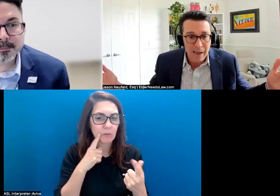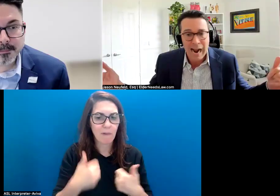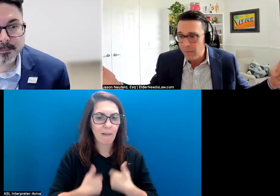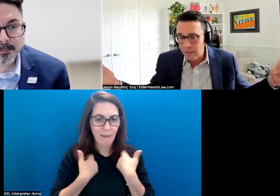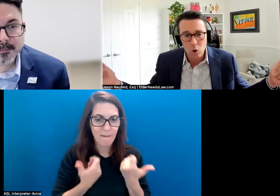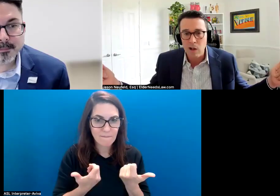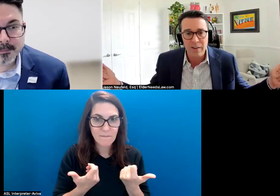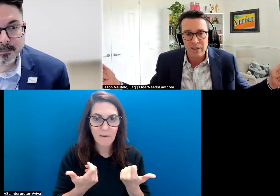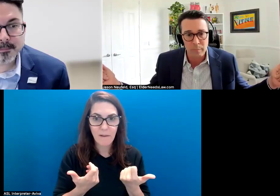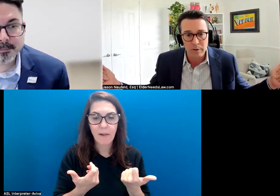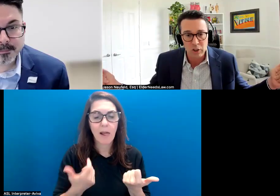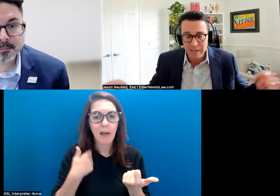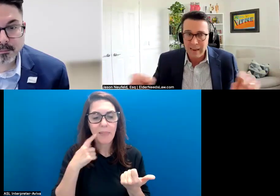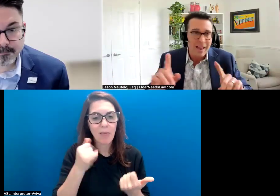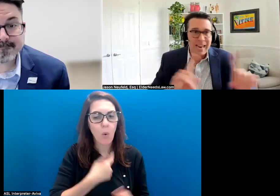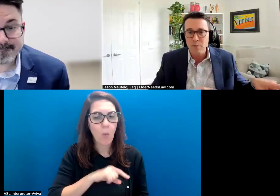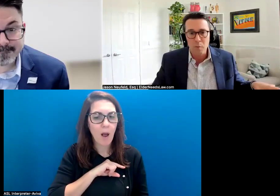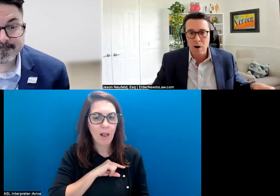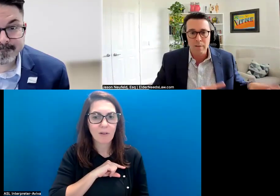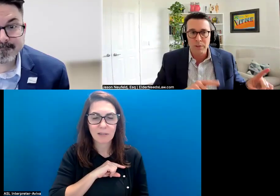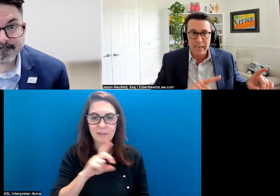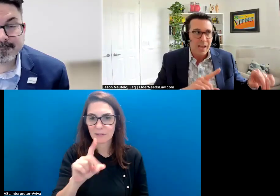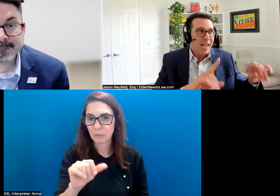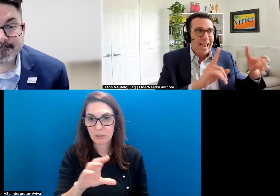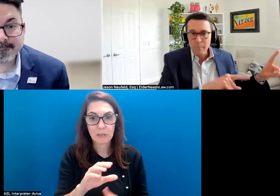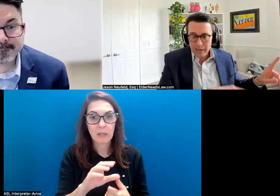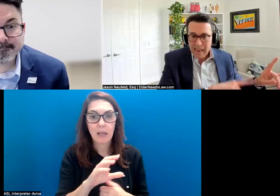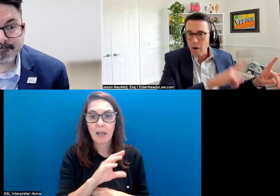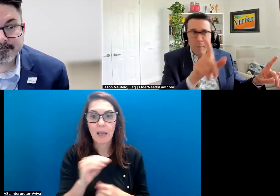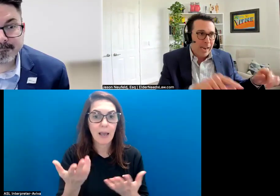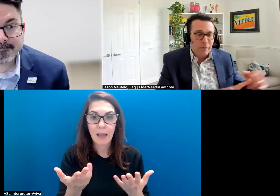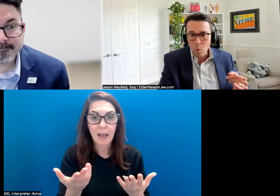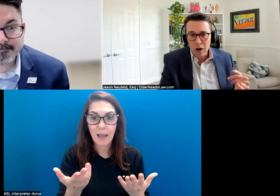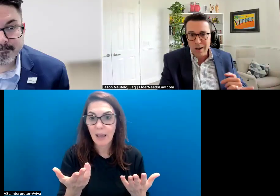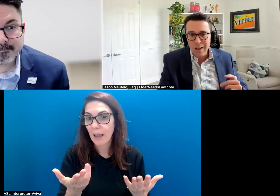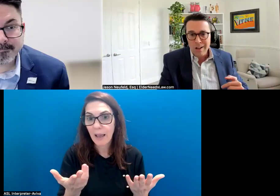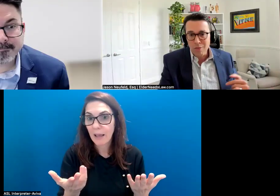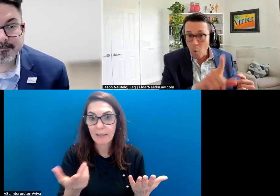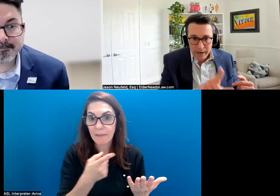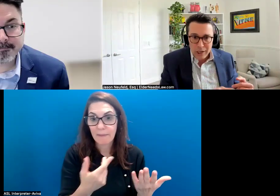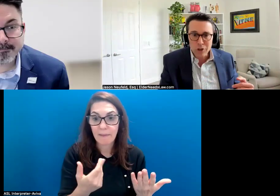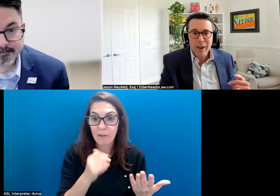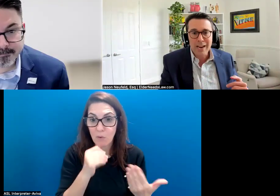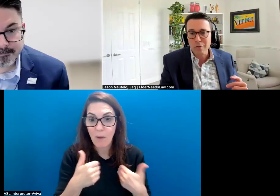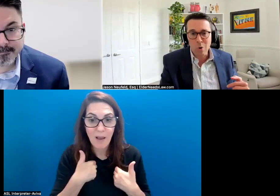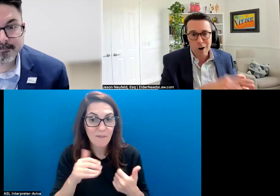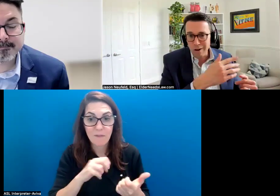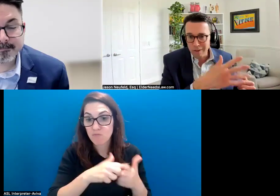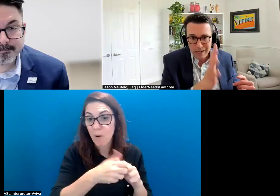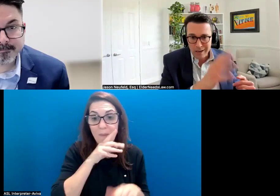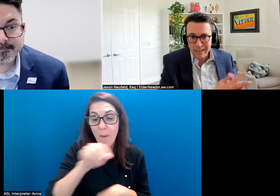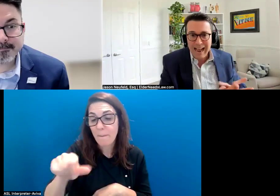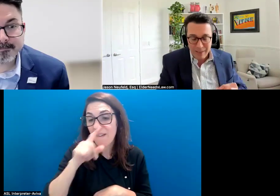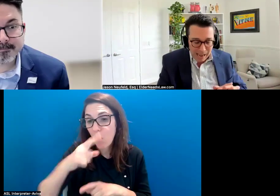kick them out. I think that's a qualified disability expense, and I have no problem with the ABLE account paying for the mortgage, paying